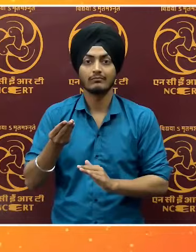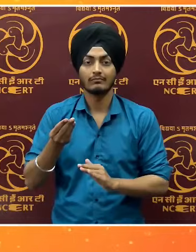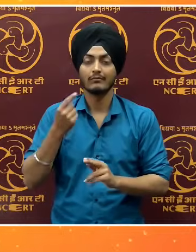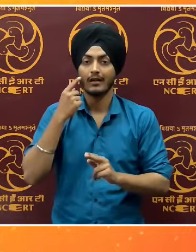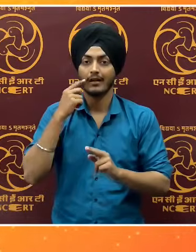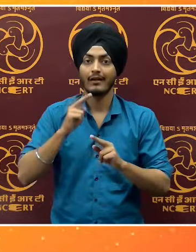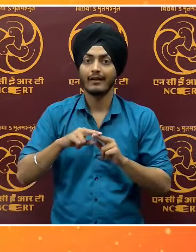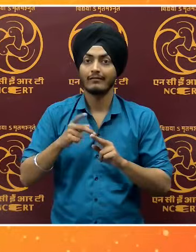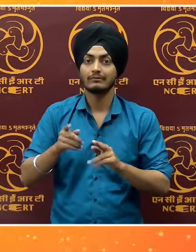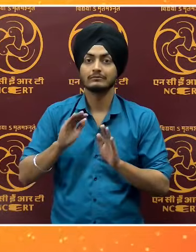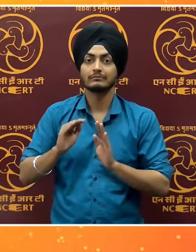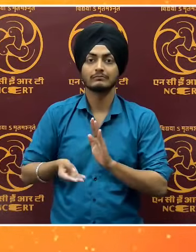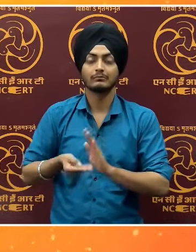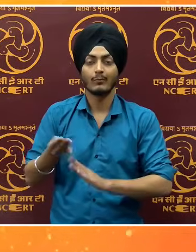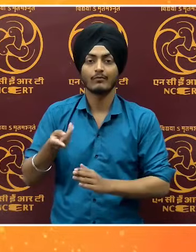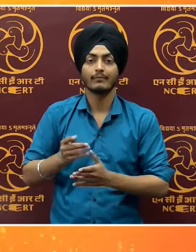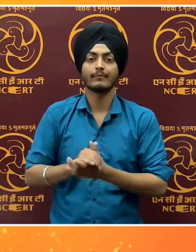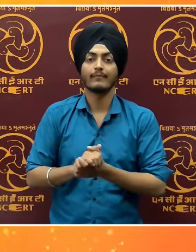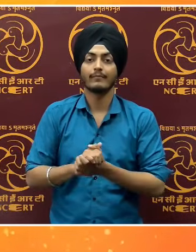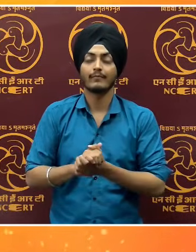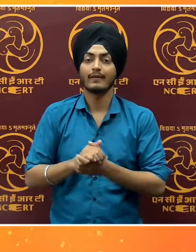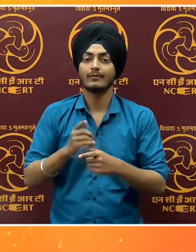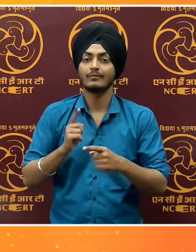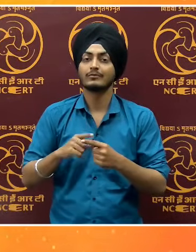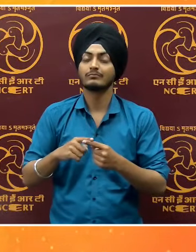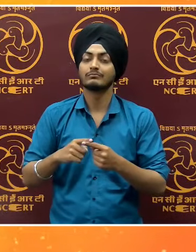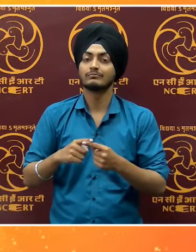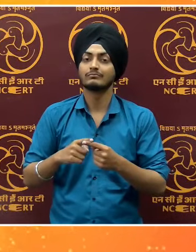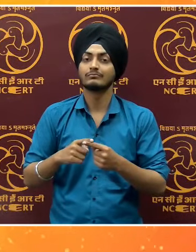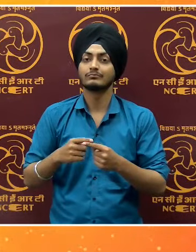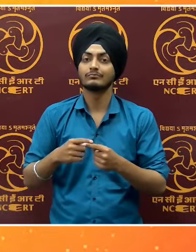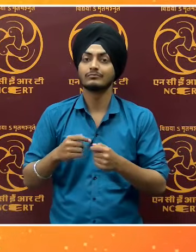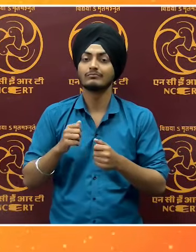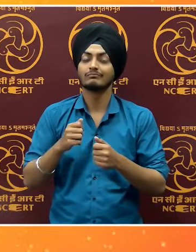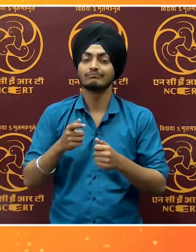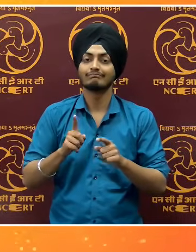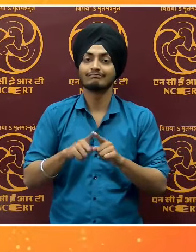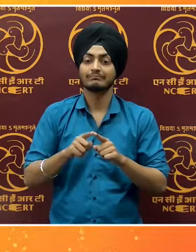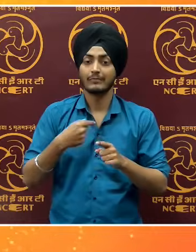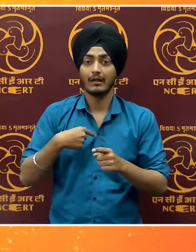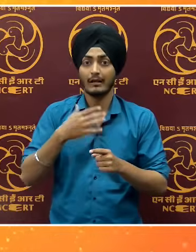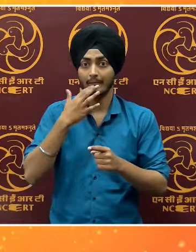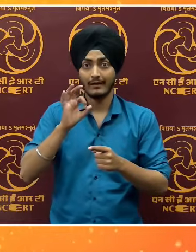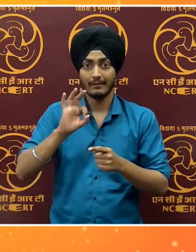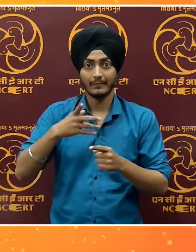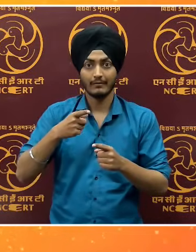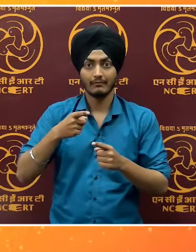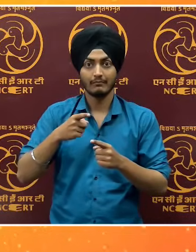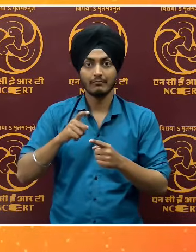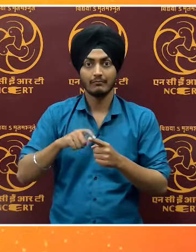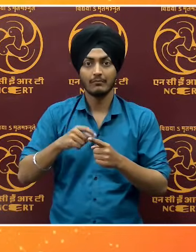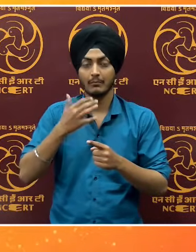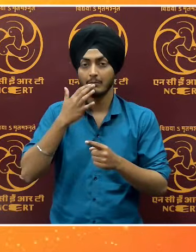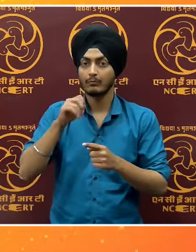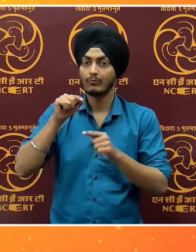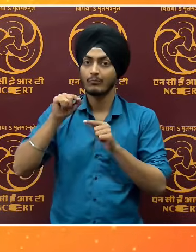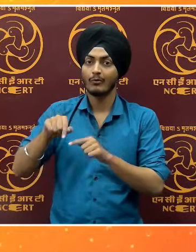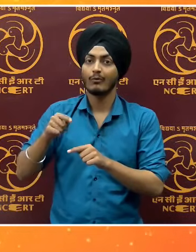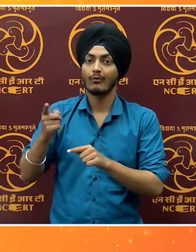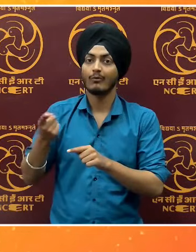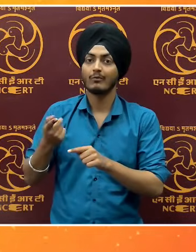resistance increases. So altogether, the temperature depends on 4 factors.